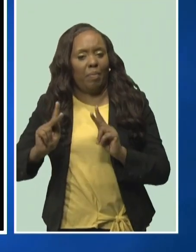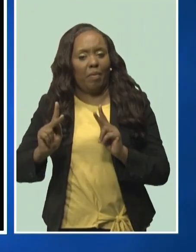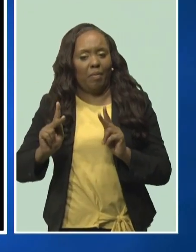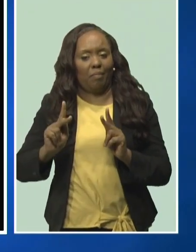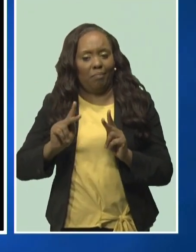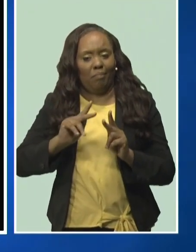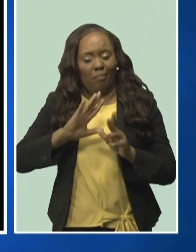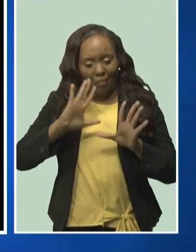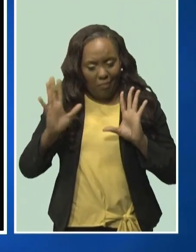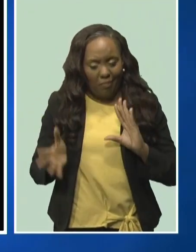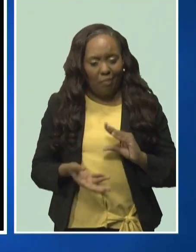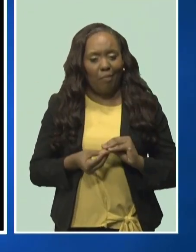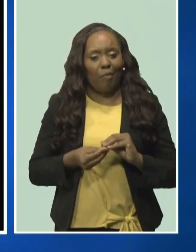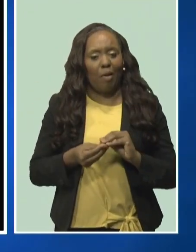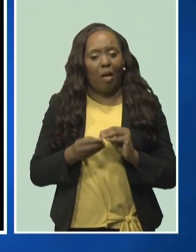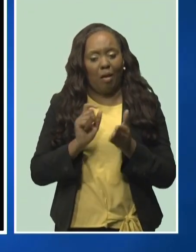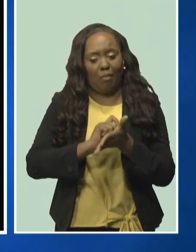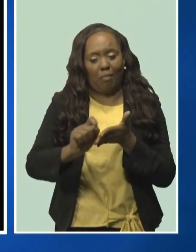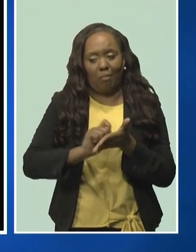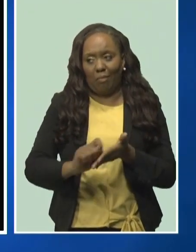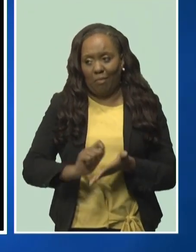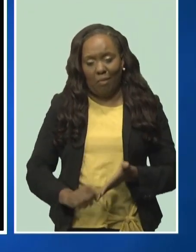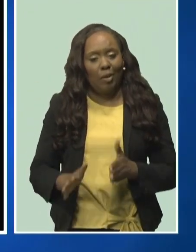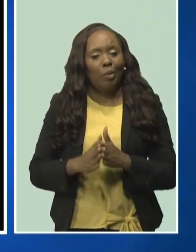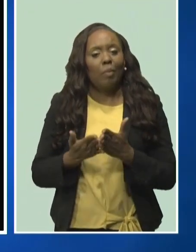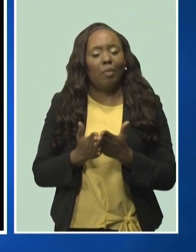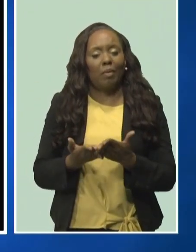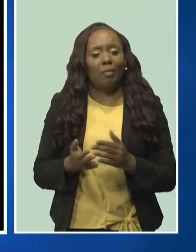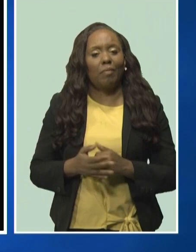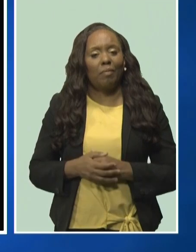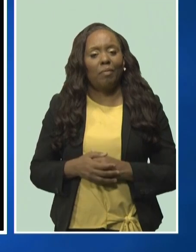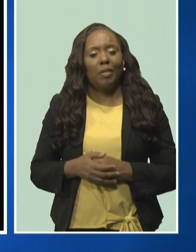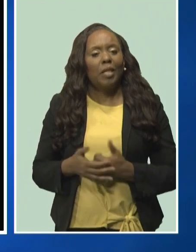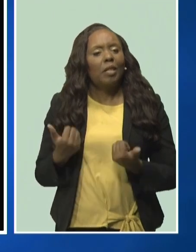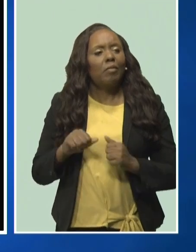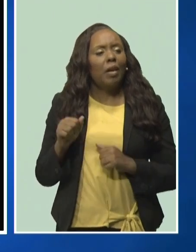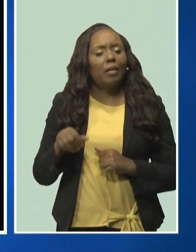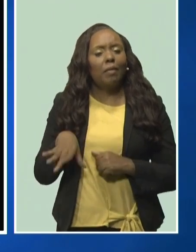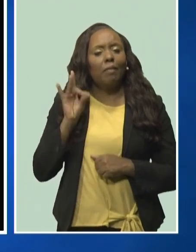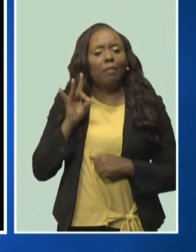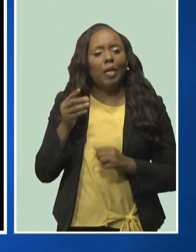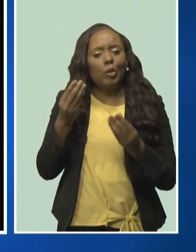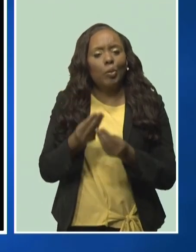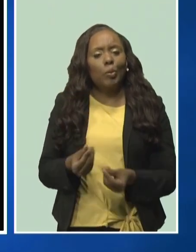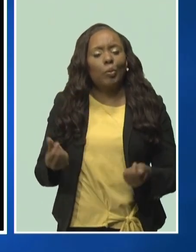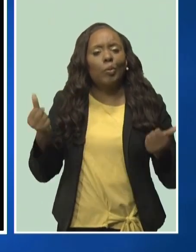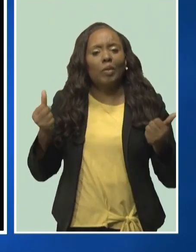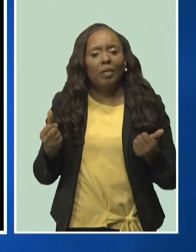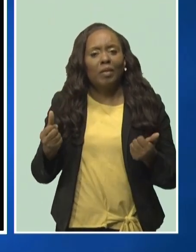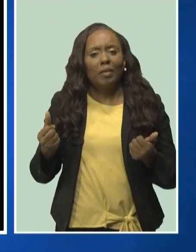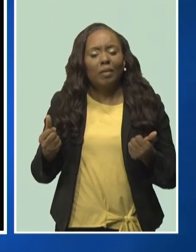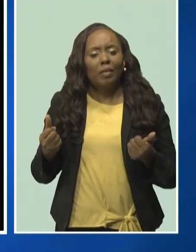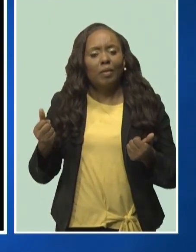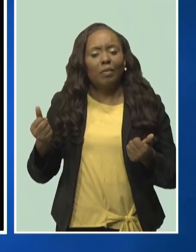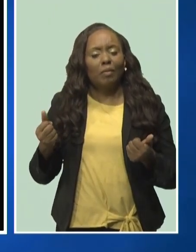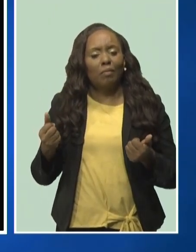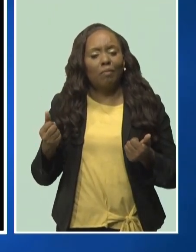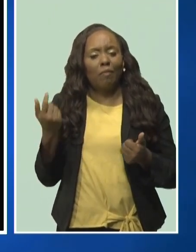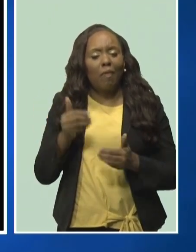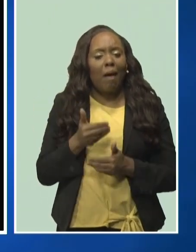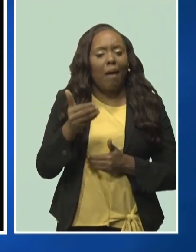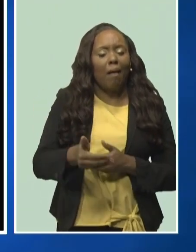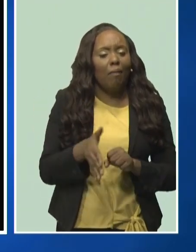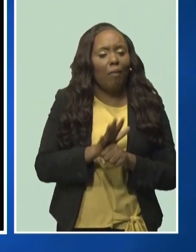to finding solutions for the most pressing and persistent challenges arising in the wake of the pandemic.